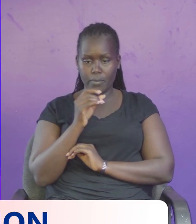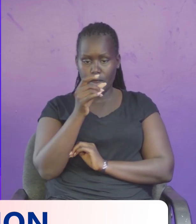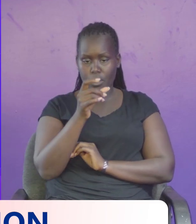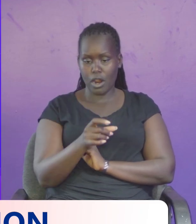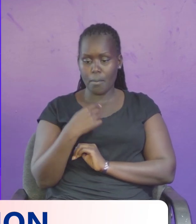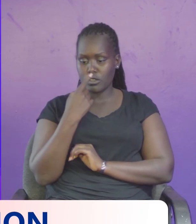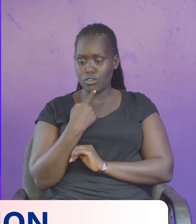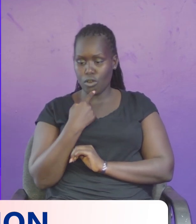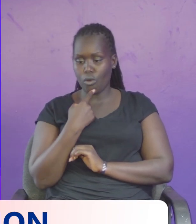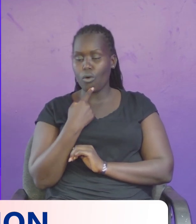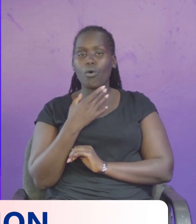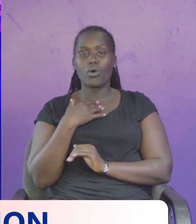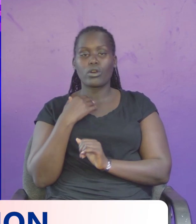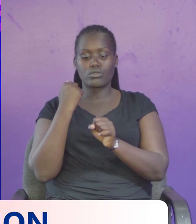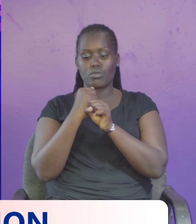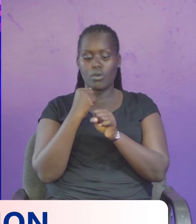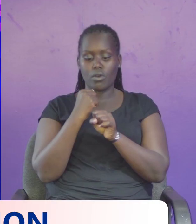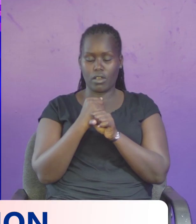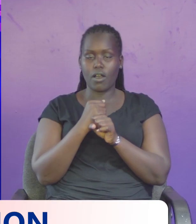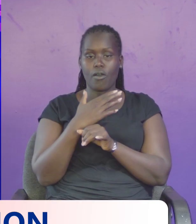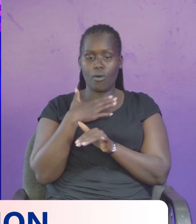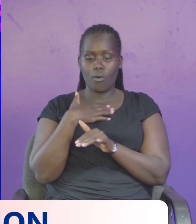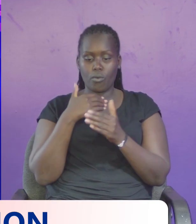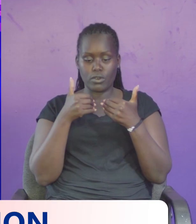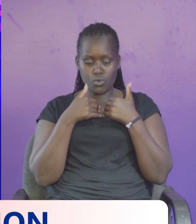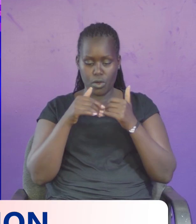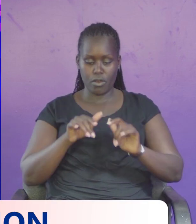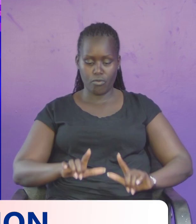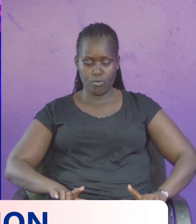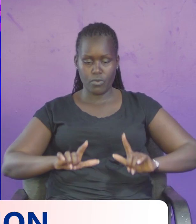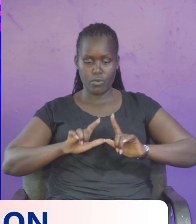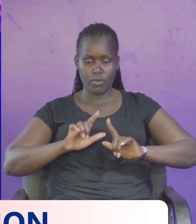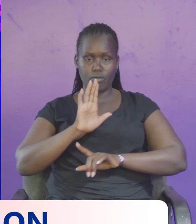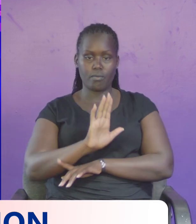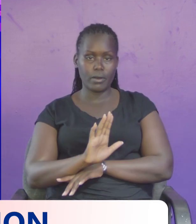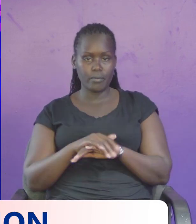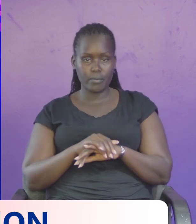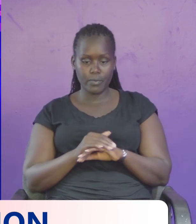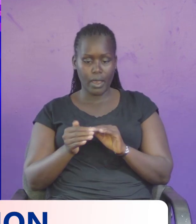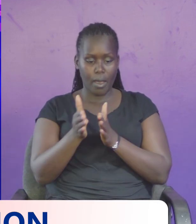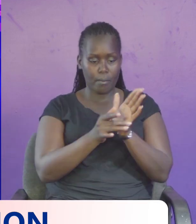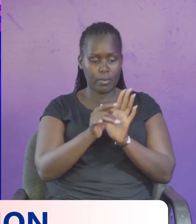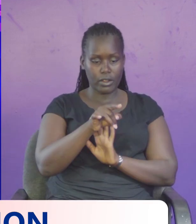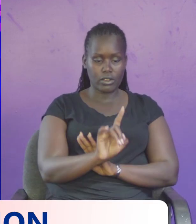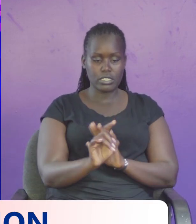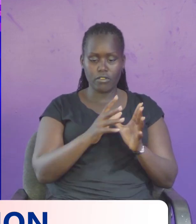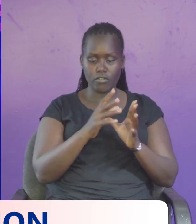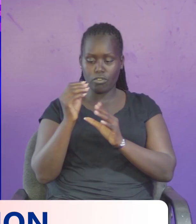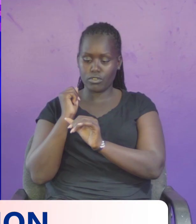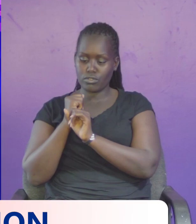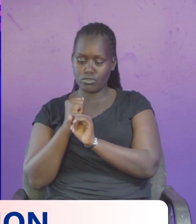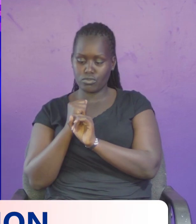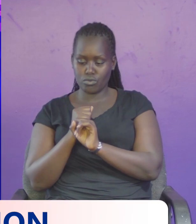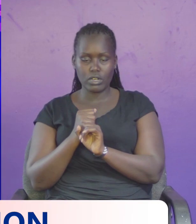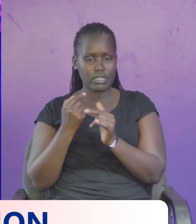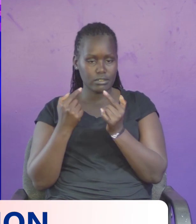is up to the task. You just want to have your life. You understand? Organize yourself, go to work, interact,